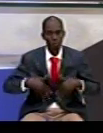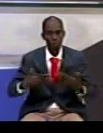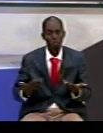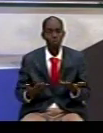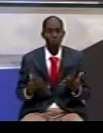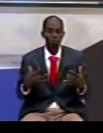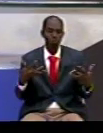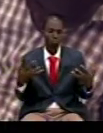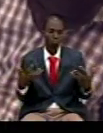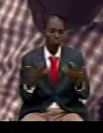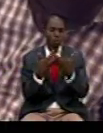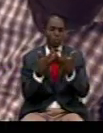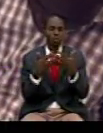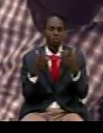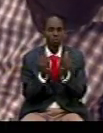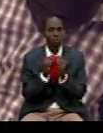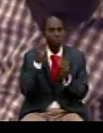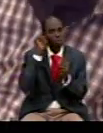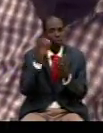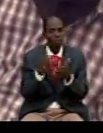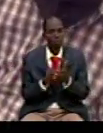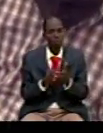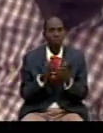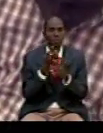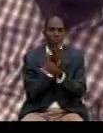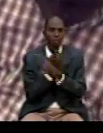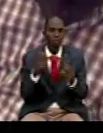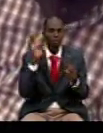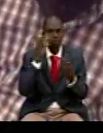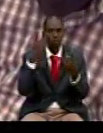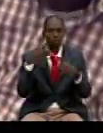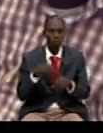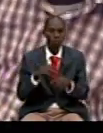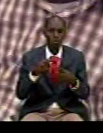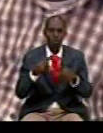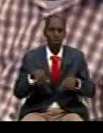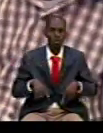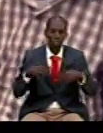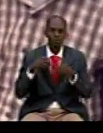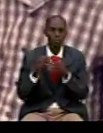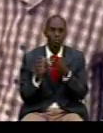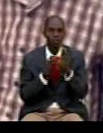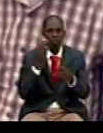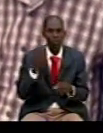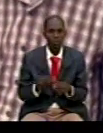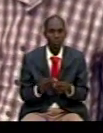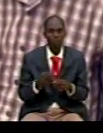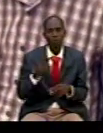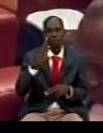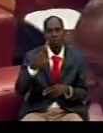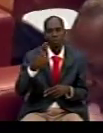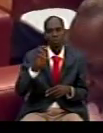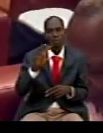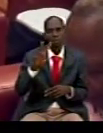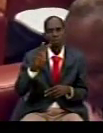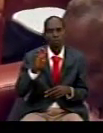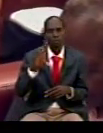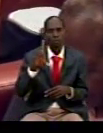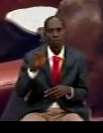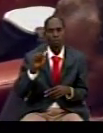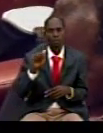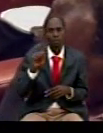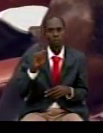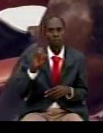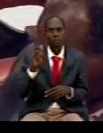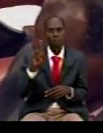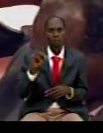his revelation, deliverance will come in your life. Welcome to Revelation chapter 2.